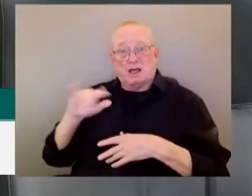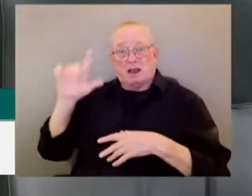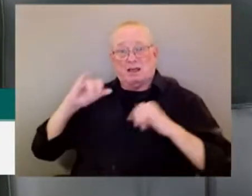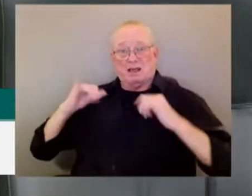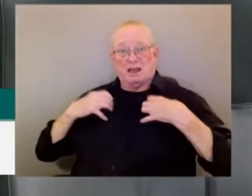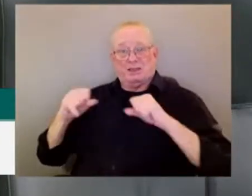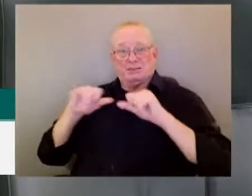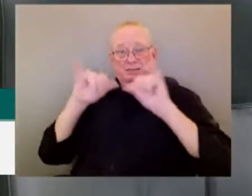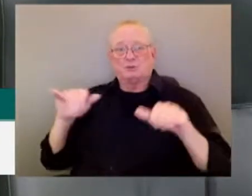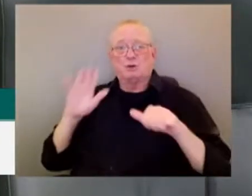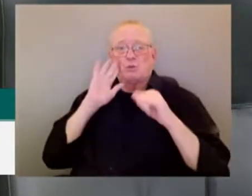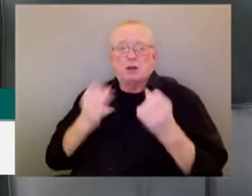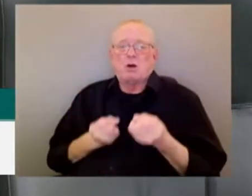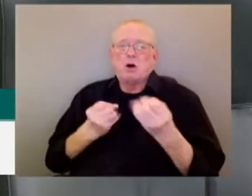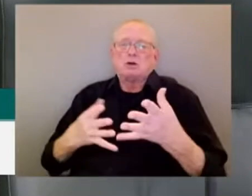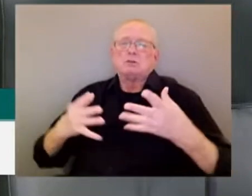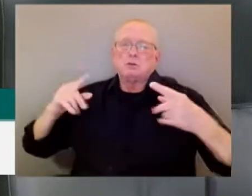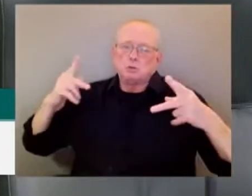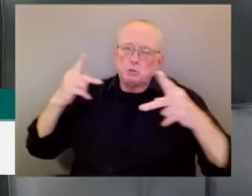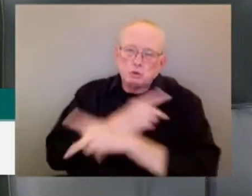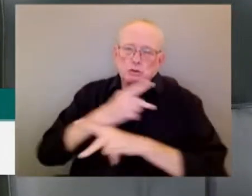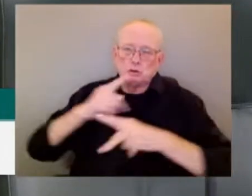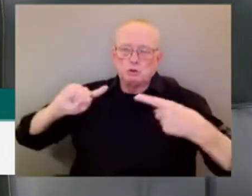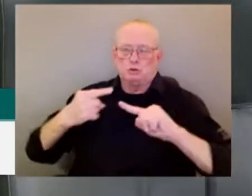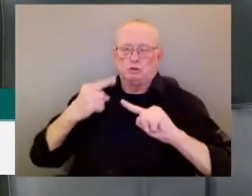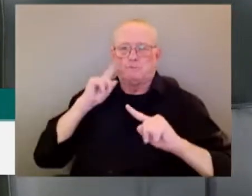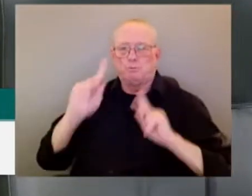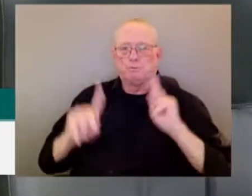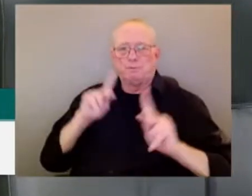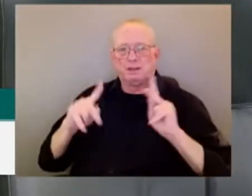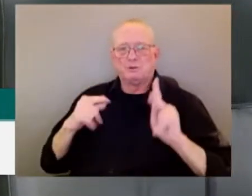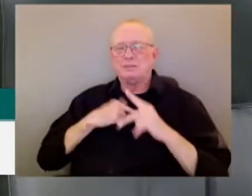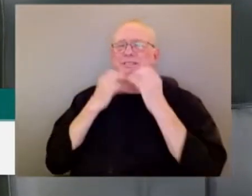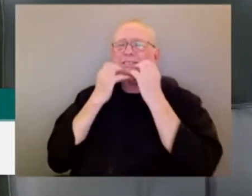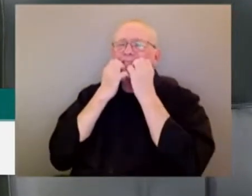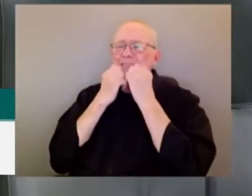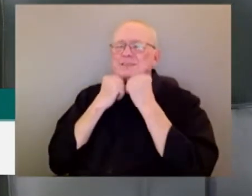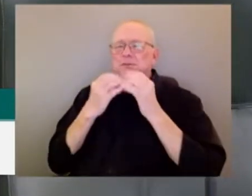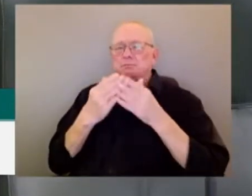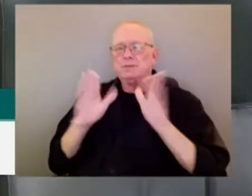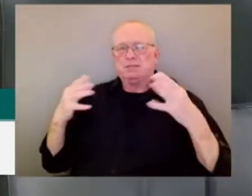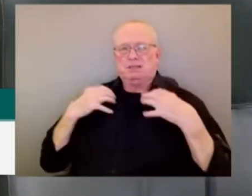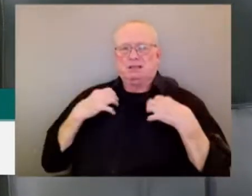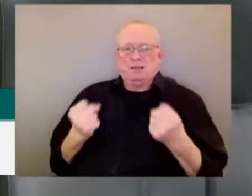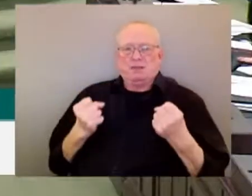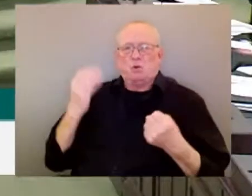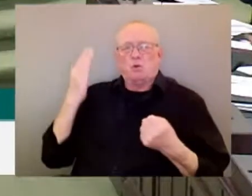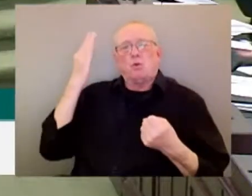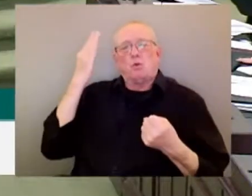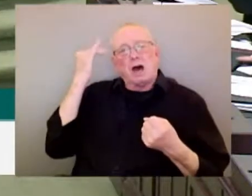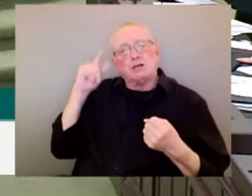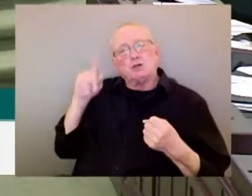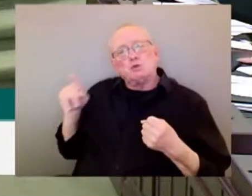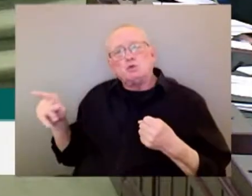public health care system. Why is the government doubling down on failed American-style health care in rural communities?